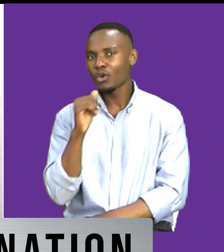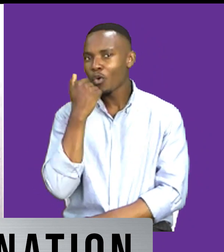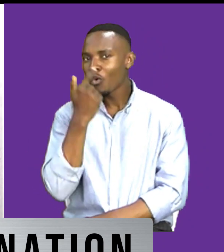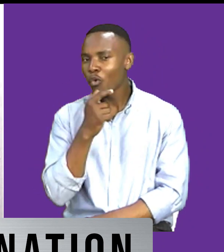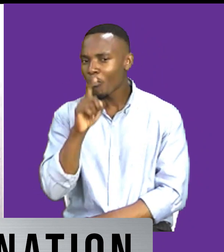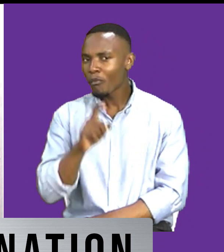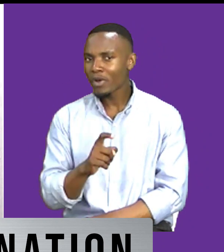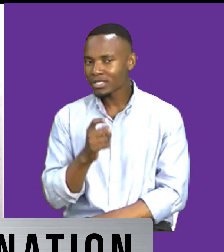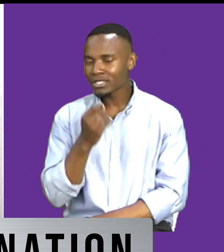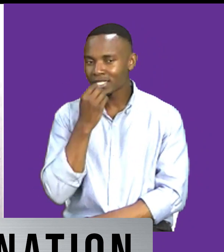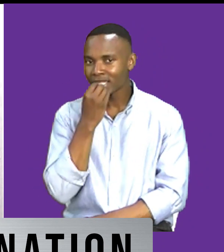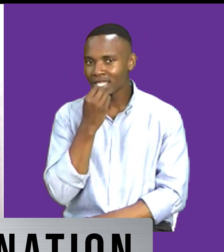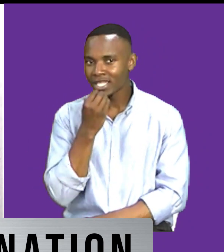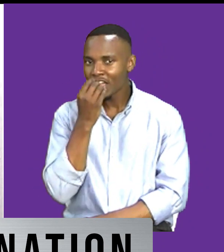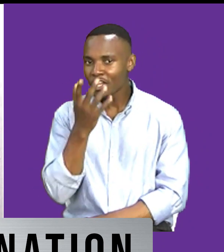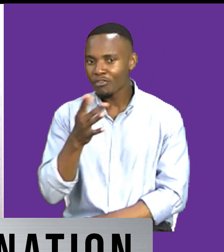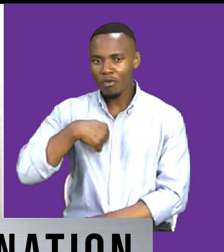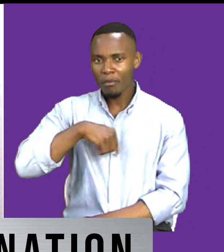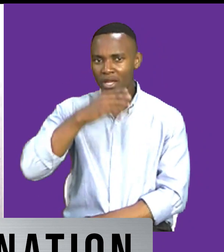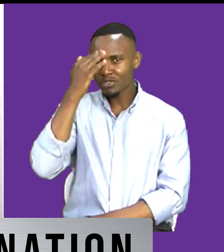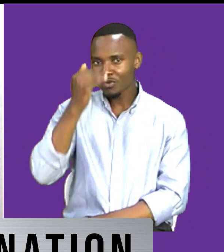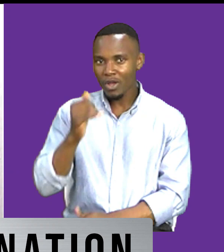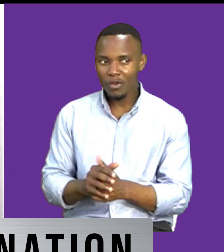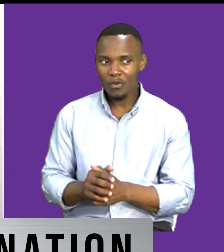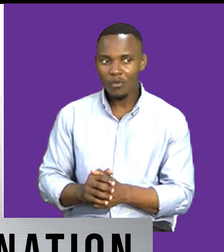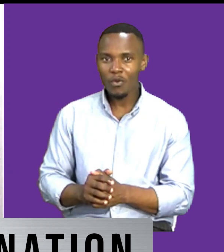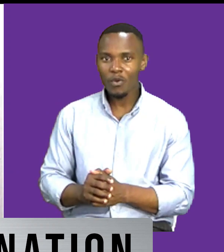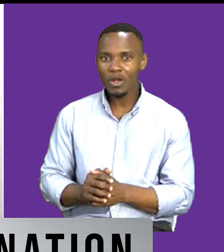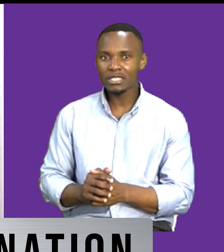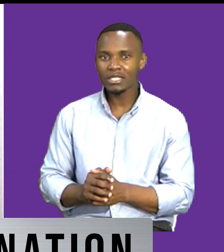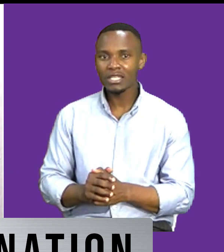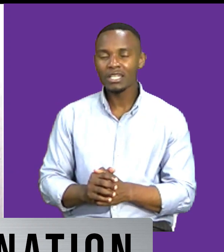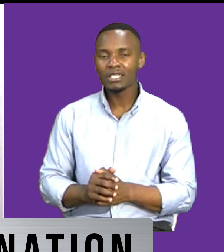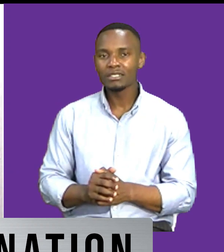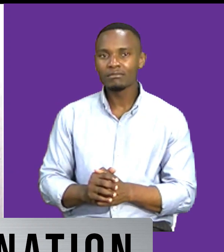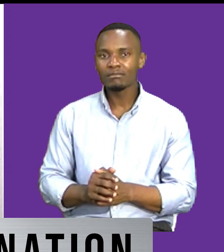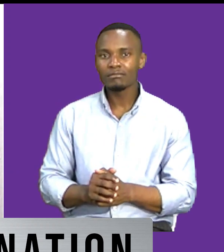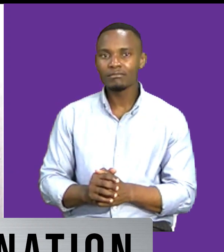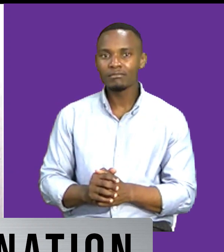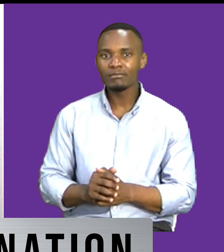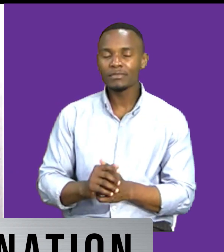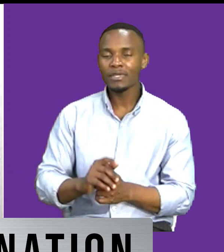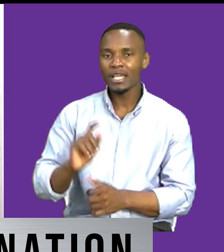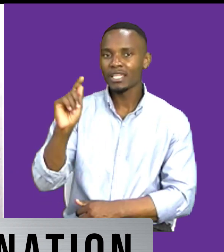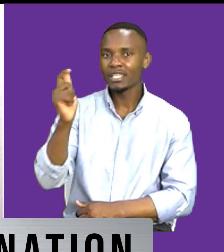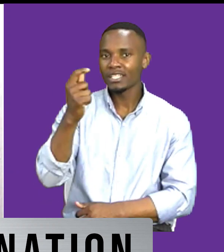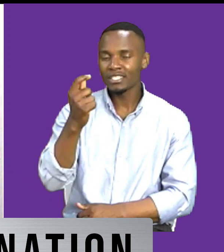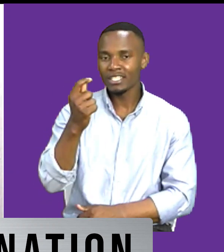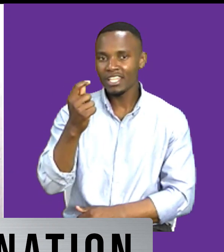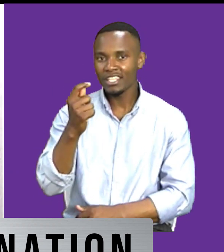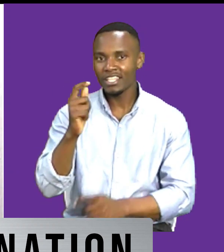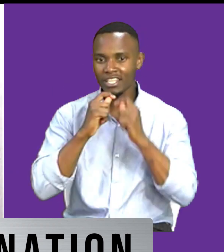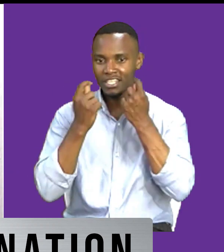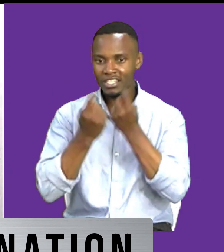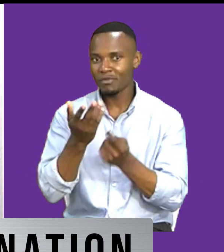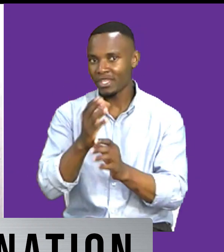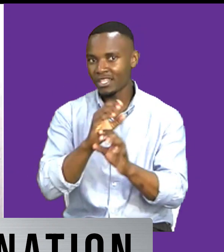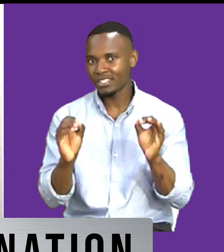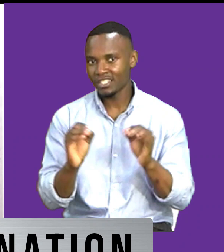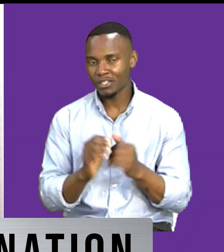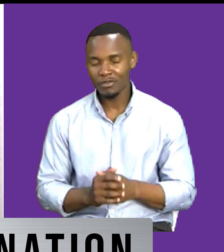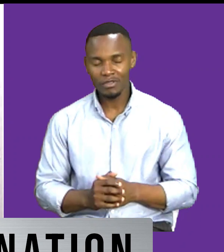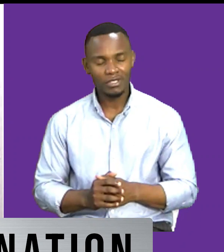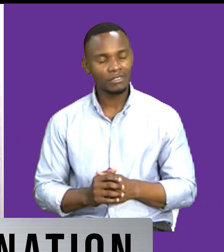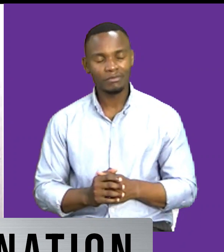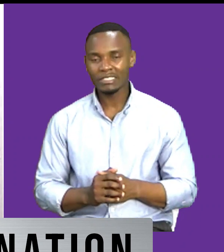to tell us why Kenya Harambee Stars is not there? Both of them should tell us. Yes. It is very unfortunate that you know,